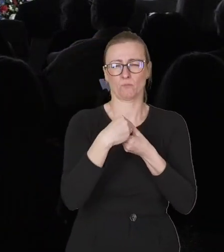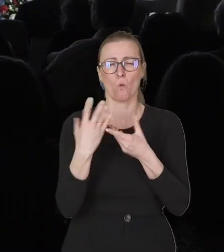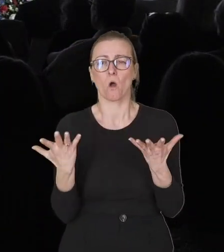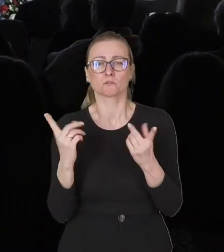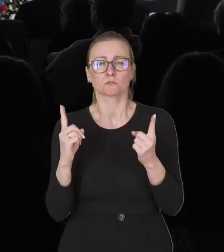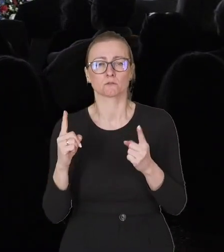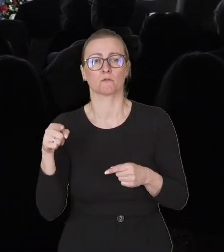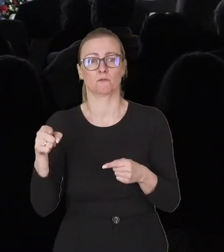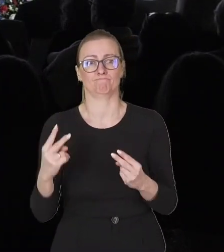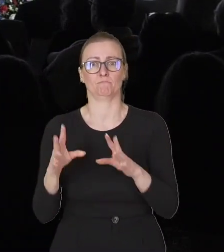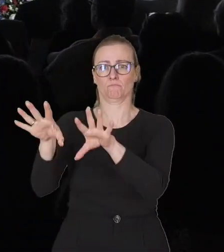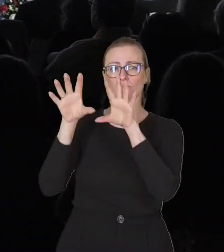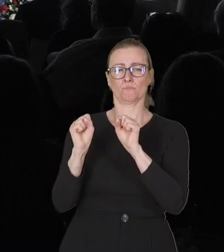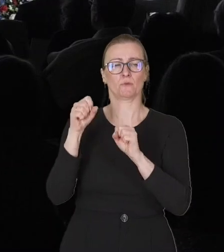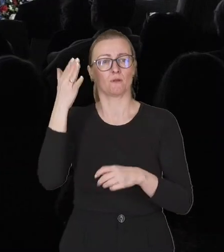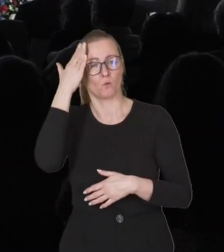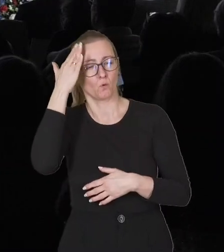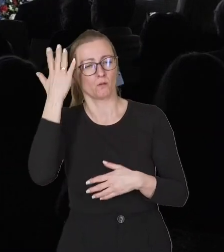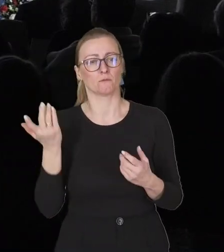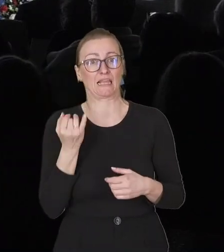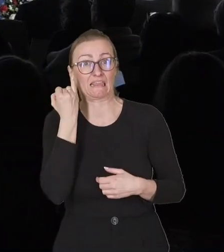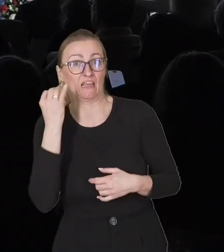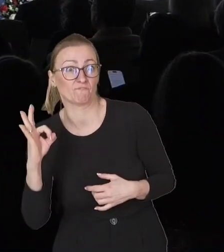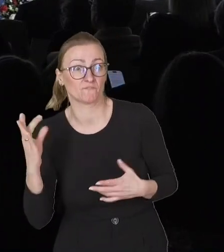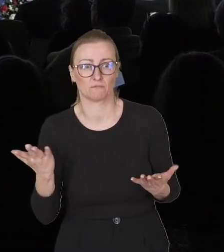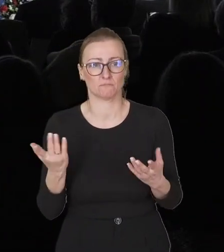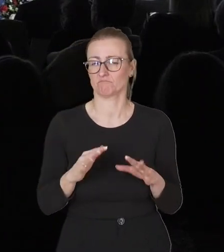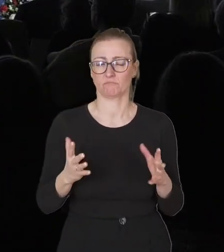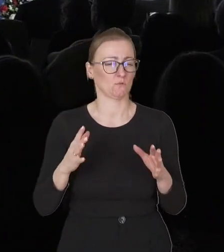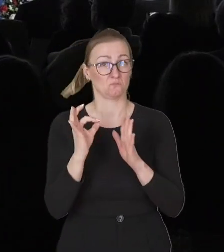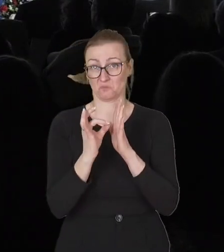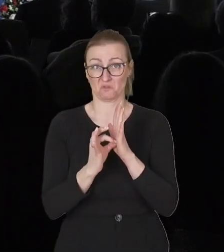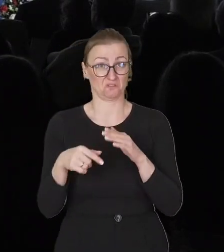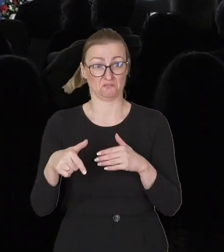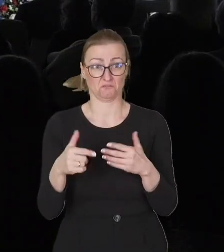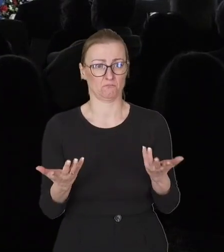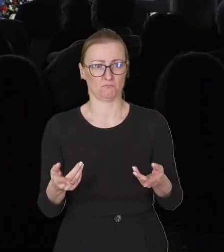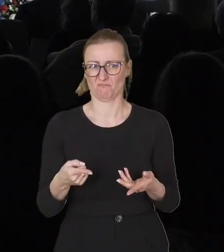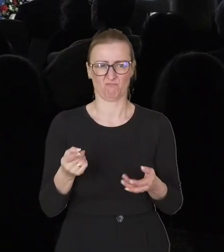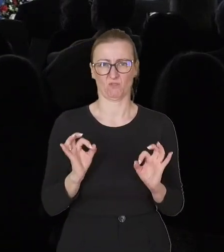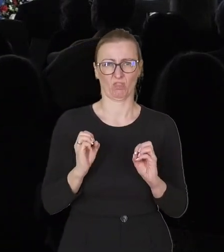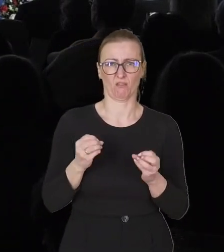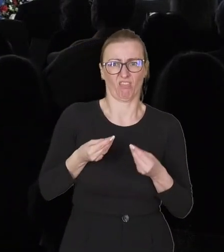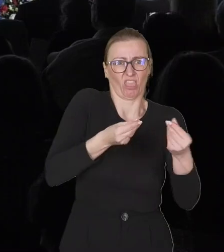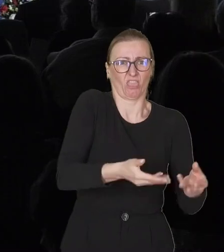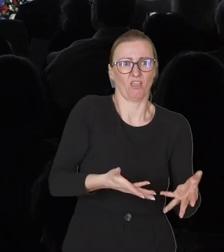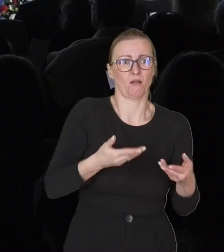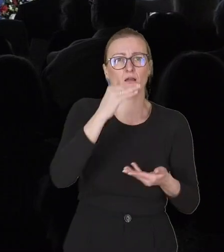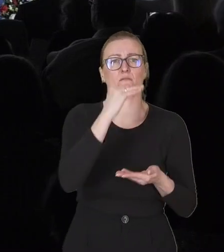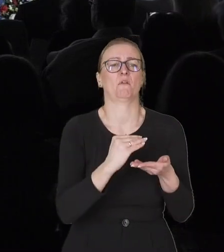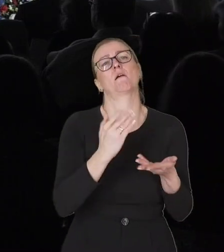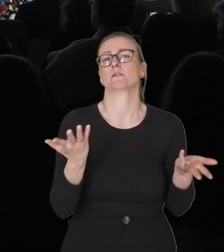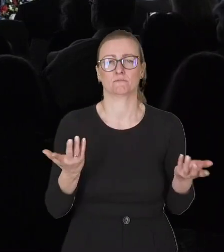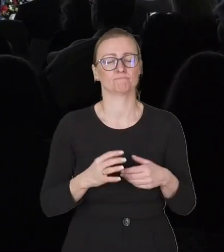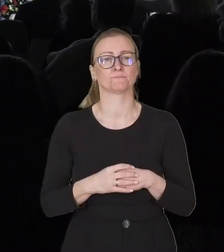policy or the weak cohesion policy in the context of the policy of the economic transition,